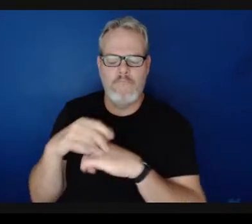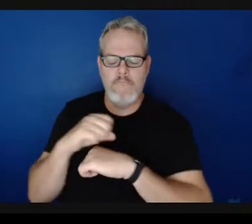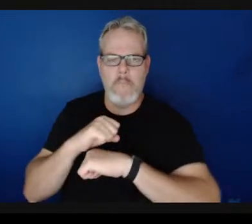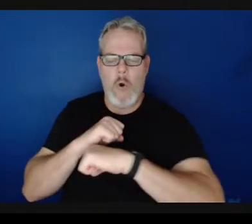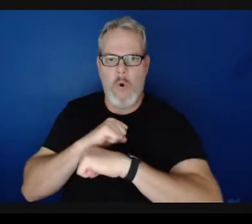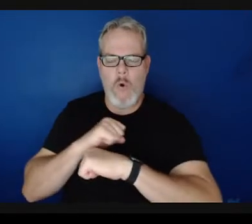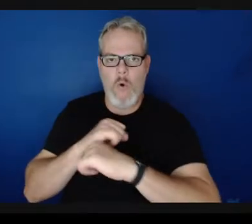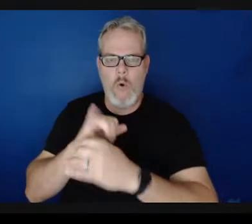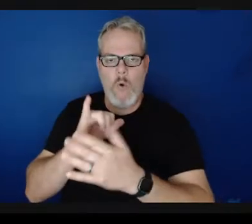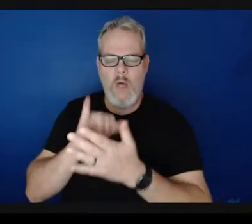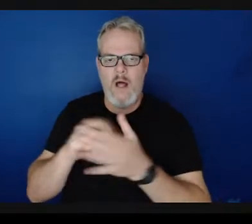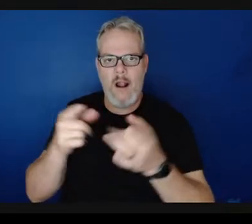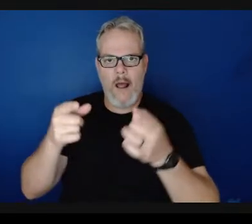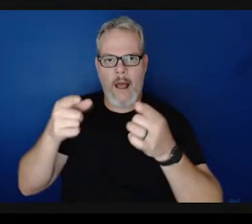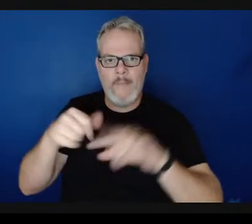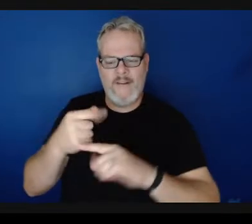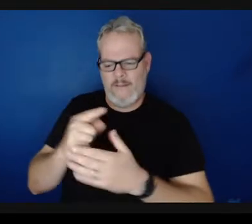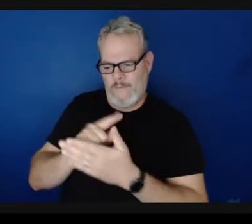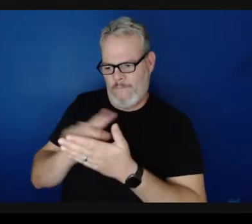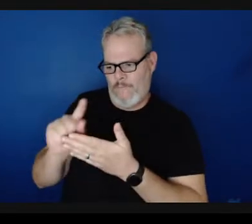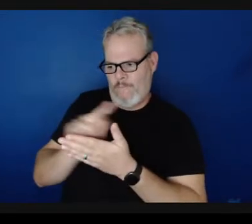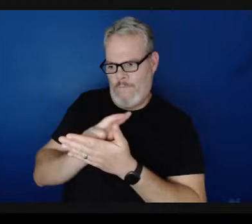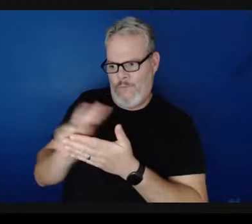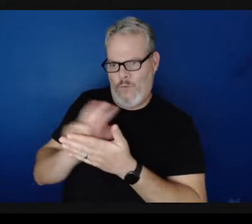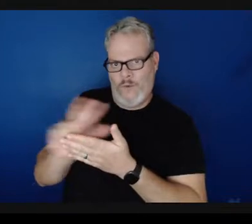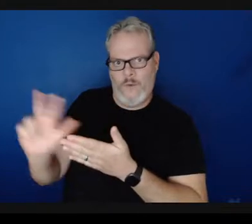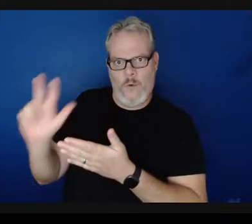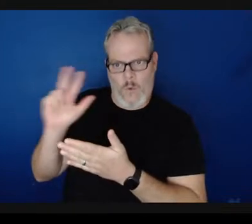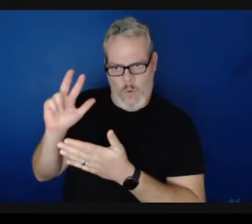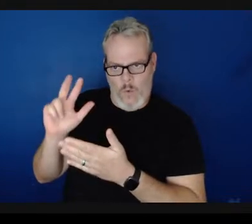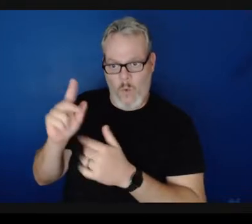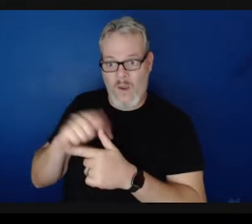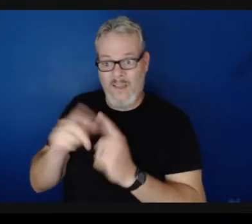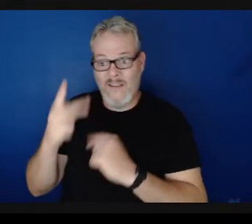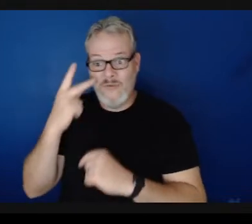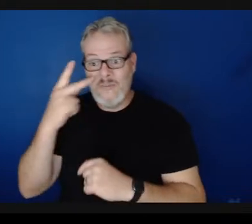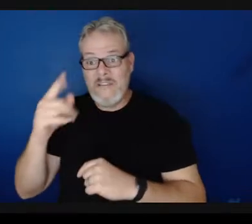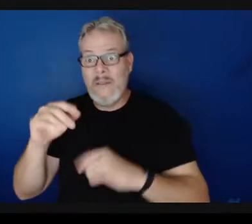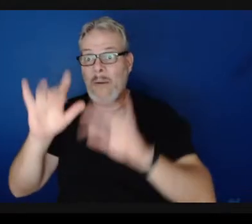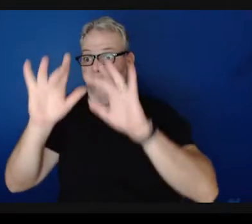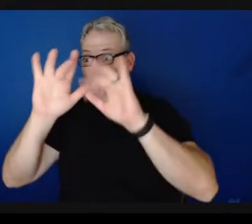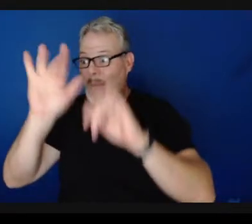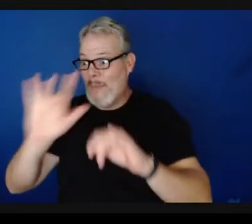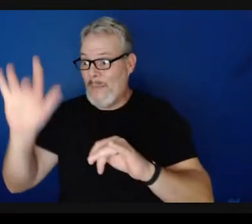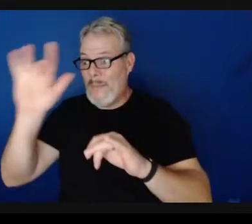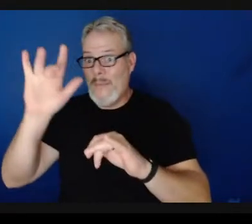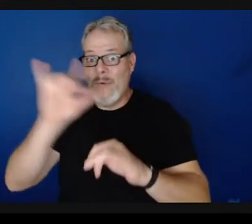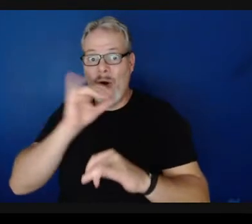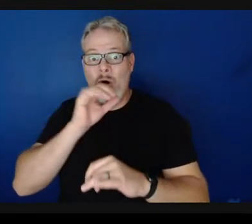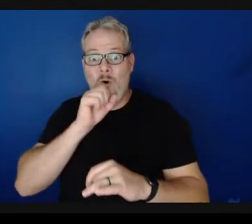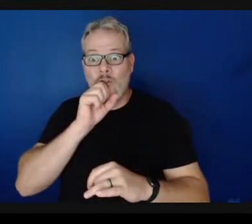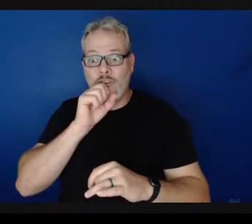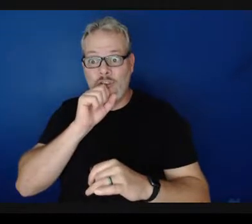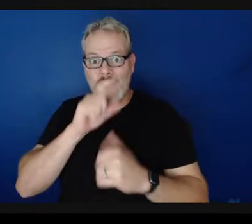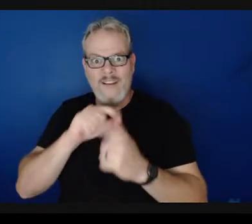few weeks ago. But here is this shallow gap in the oranges and the ramp back up over the last week right through